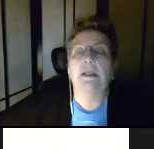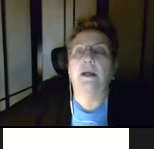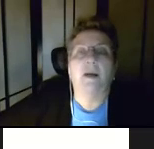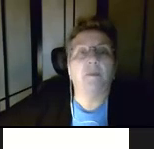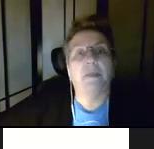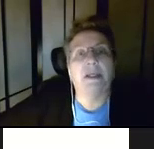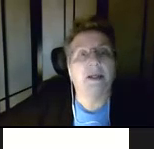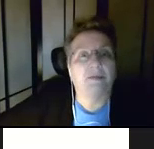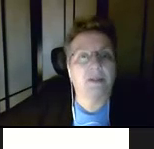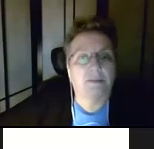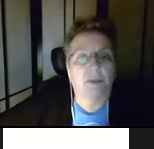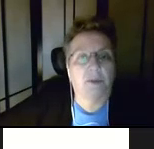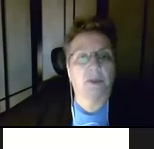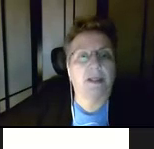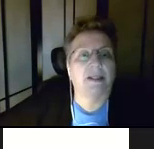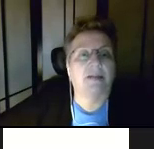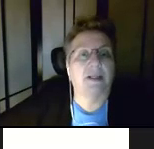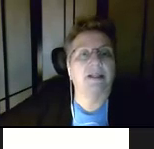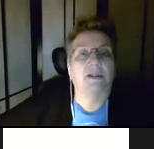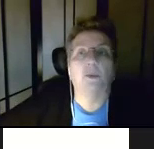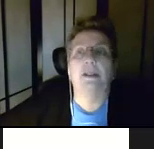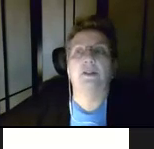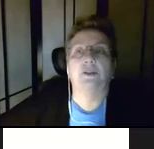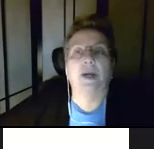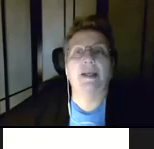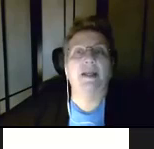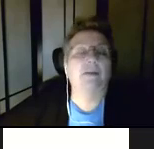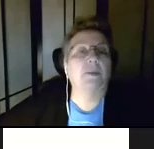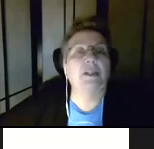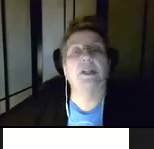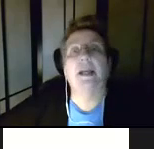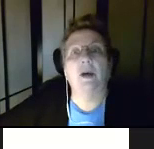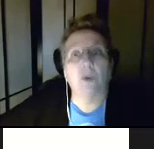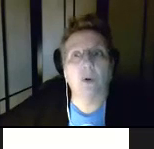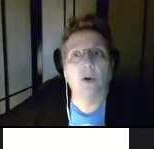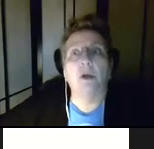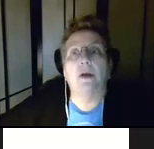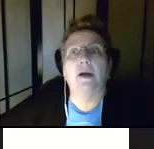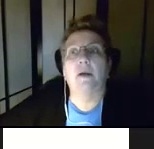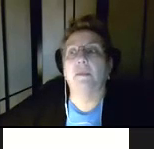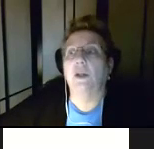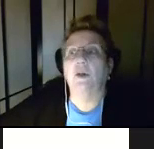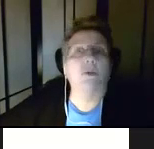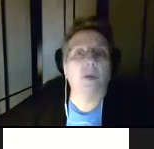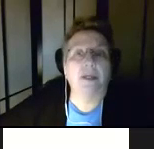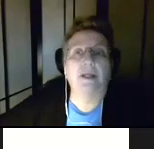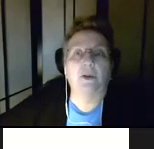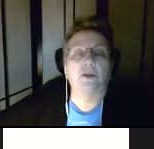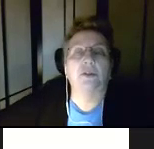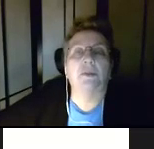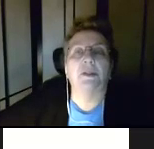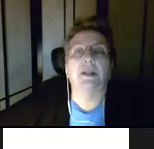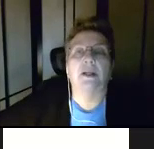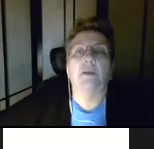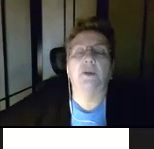it. Many of us have been working 7 days a week to try to get information out or learn what we can learn